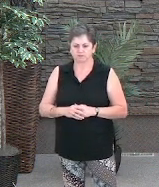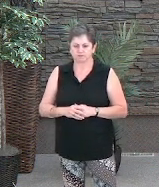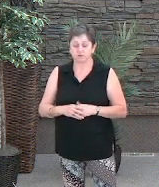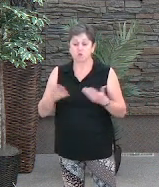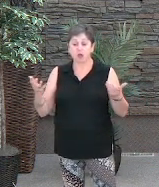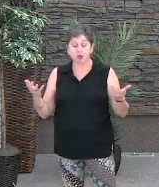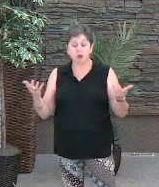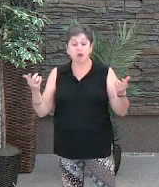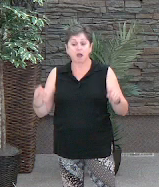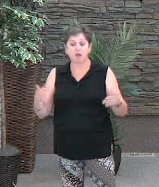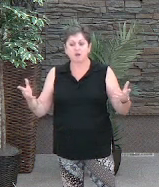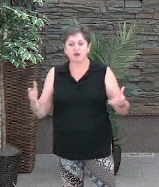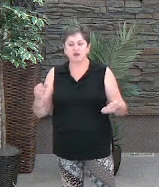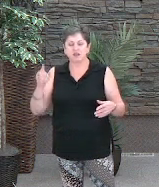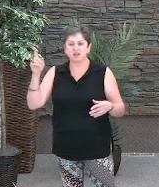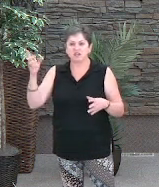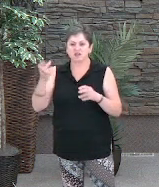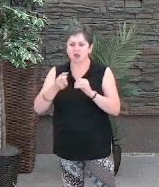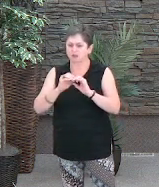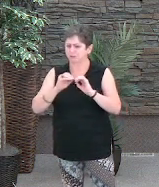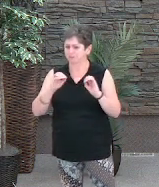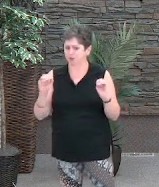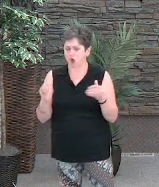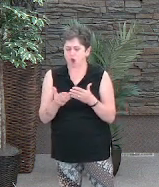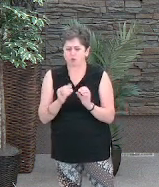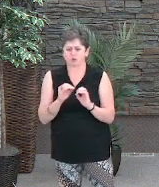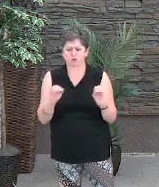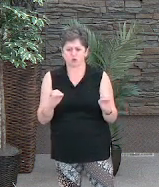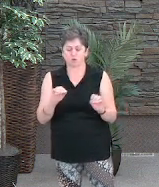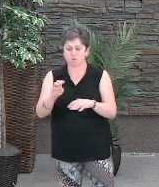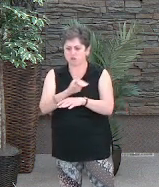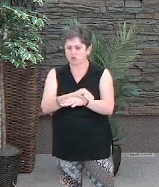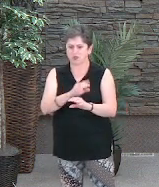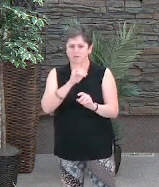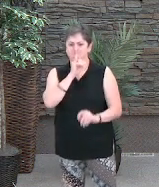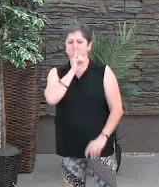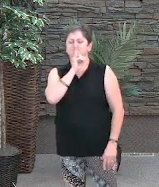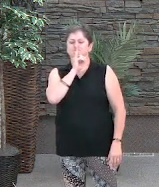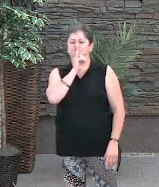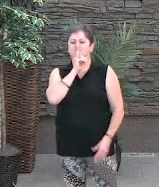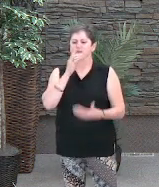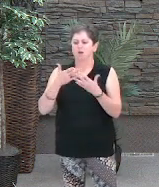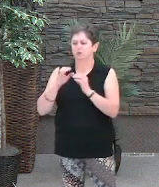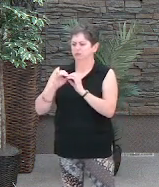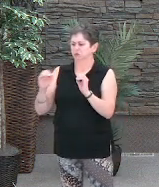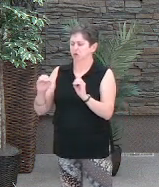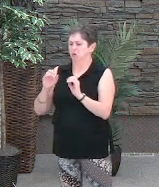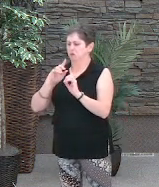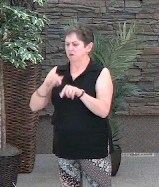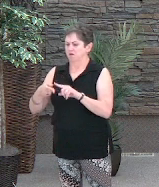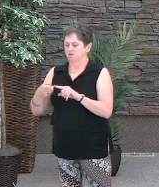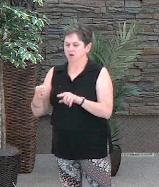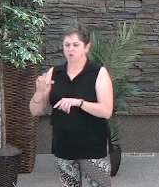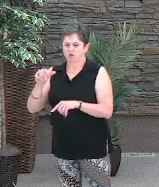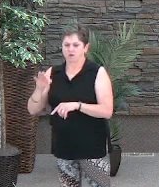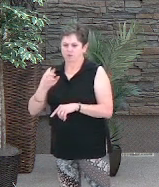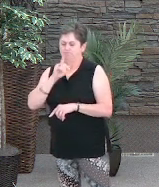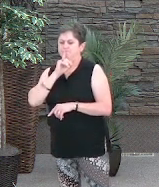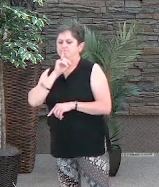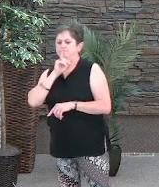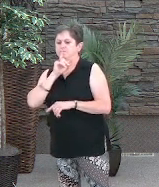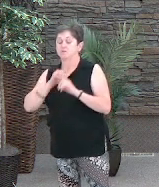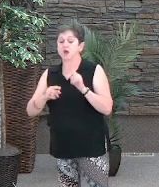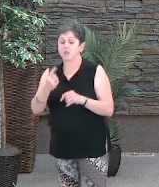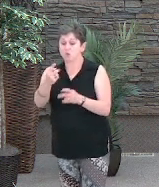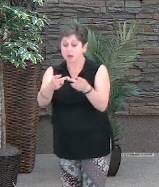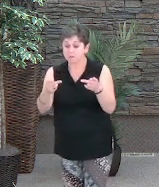Well, it turns out that he got almost no response from Missoula, almost no response from Great Falls. But